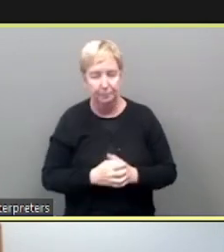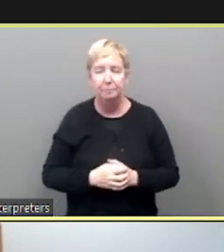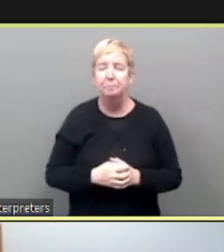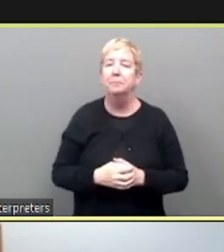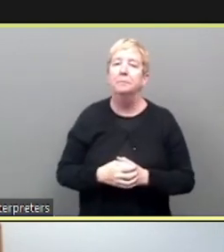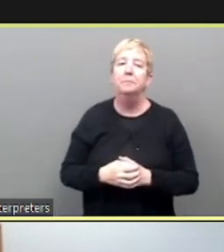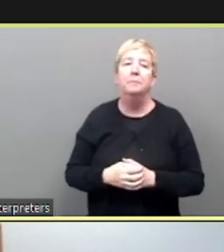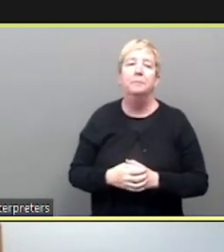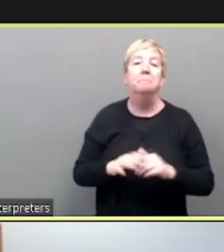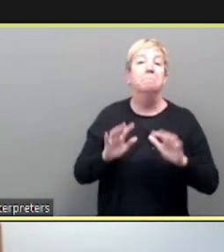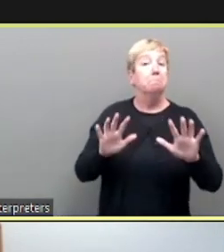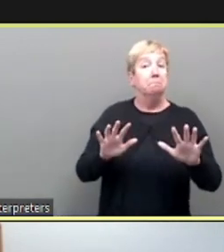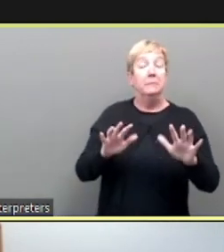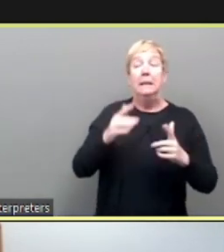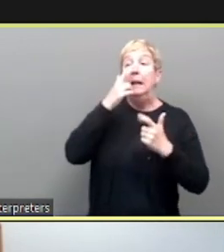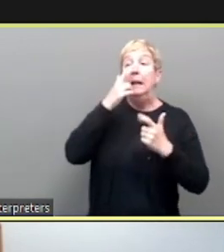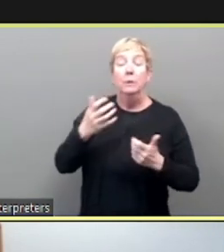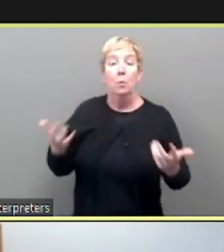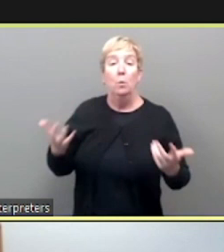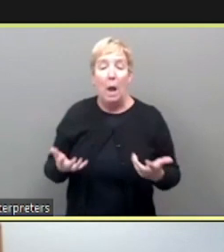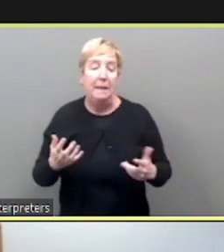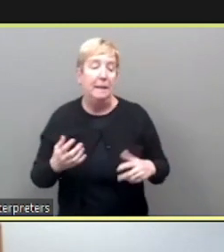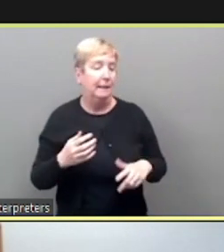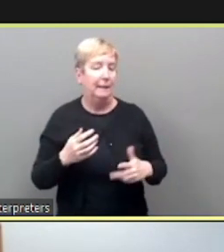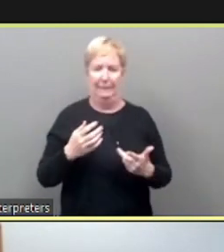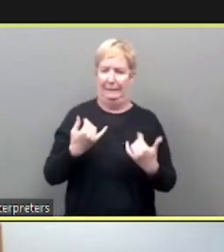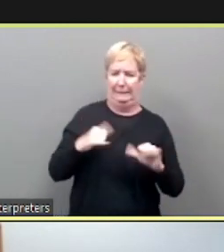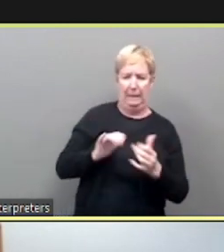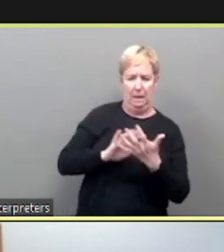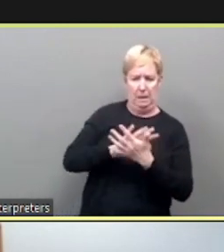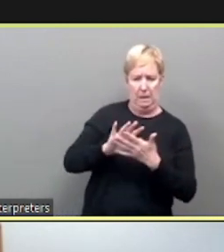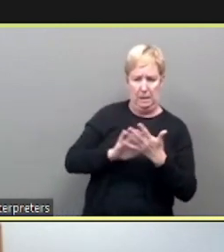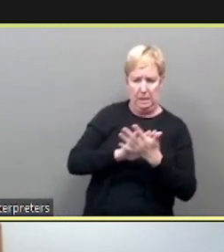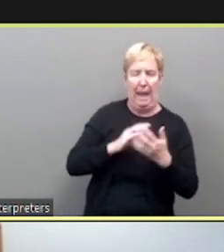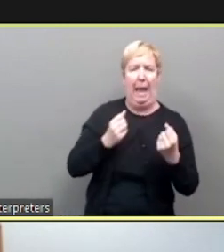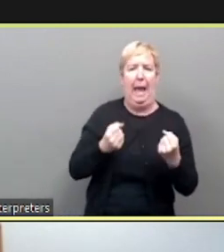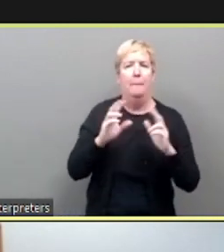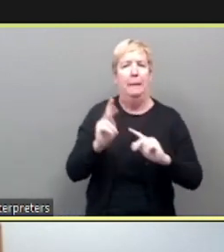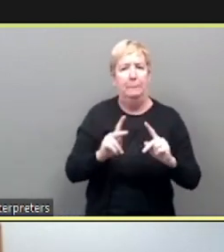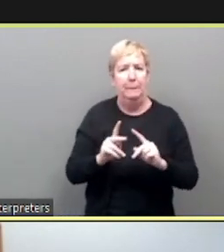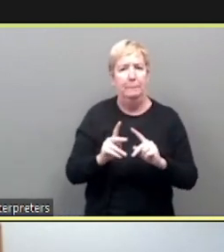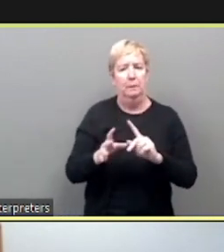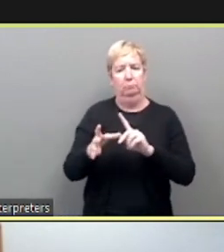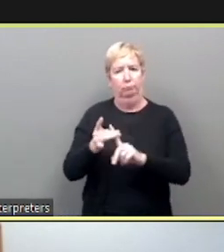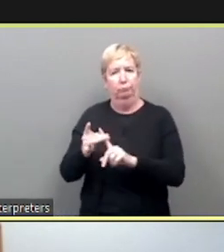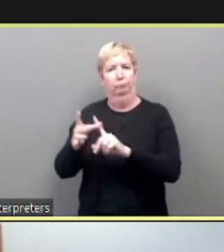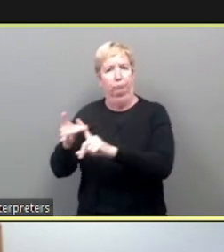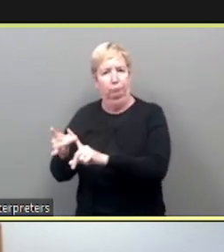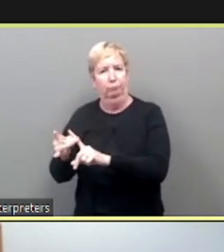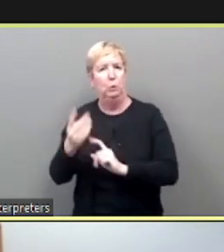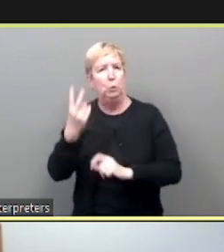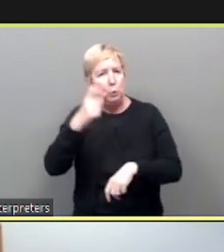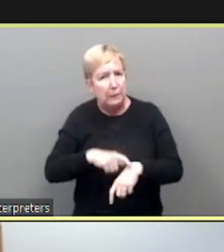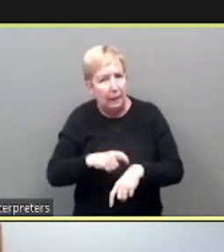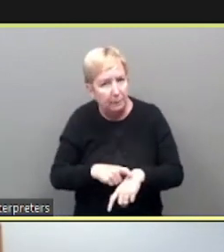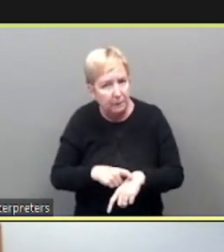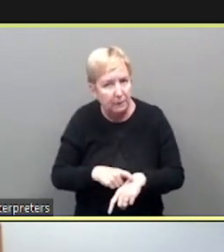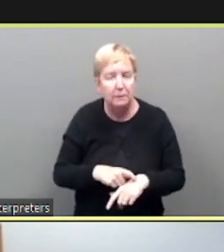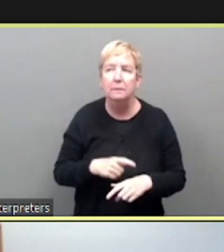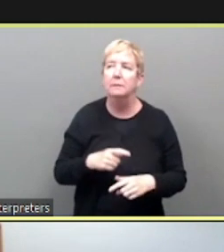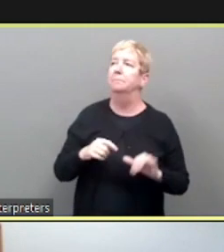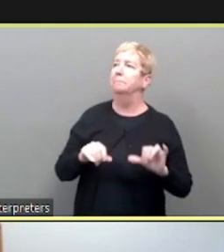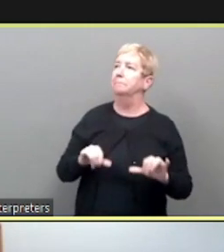the rate of reinfection is not clear, but according to our surveillance data here in the state and what others